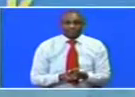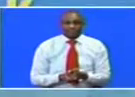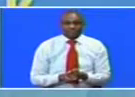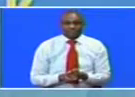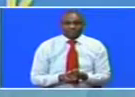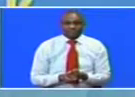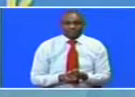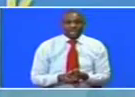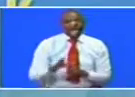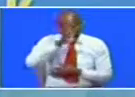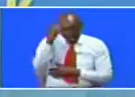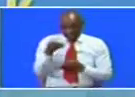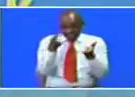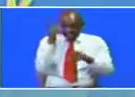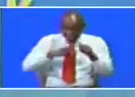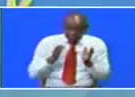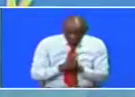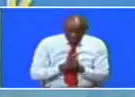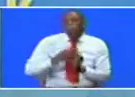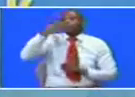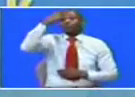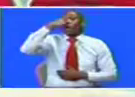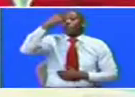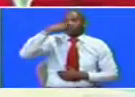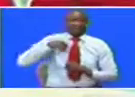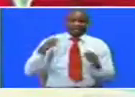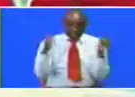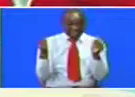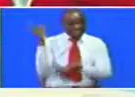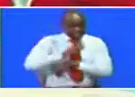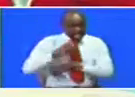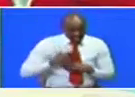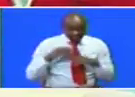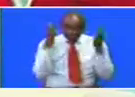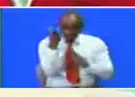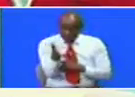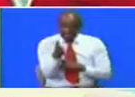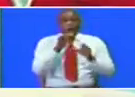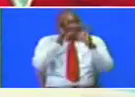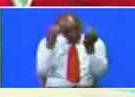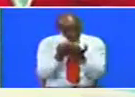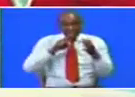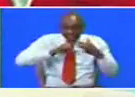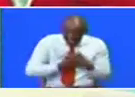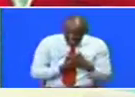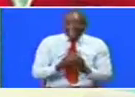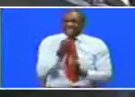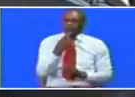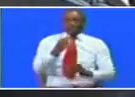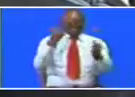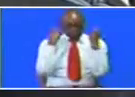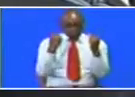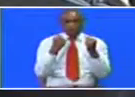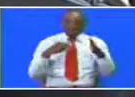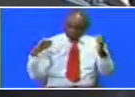As Africa marks this year's Immunization Week and Malaria Day, finally the world may have its very first effective vaccine